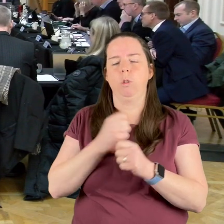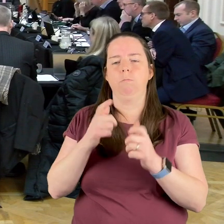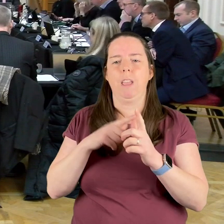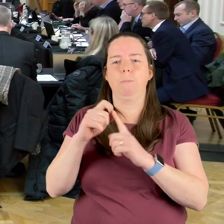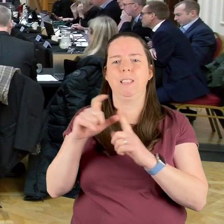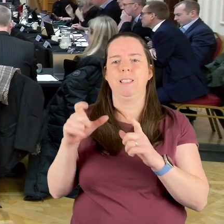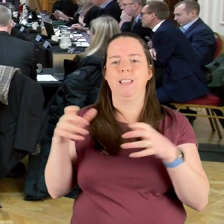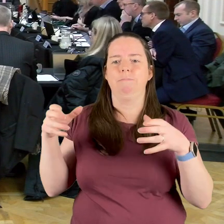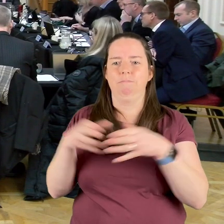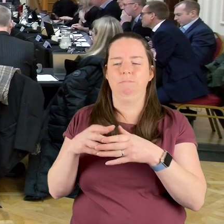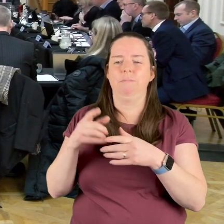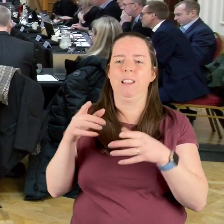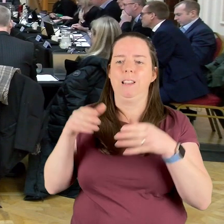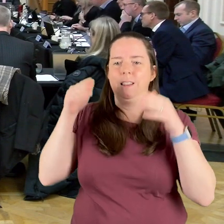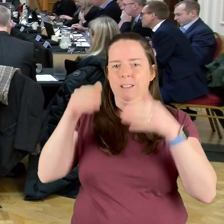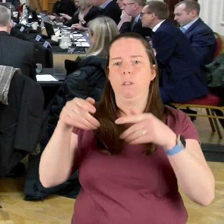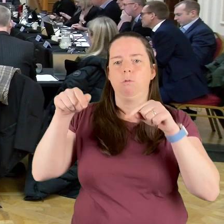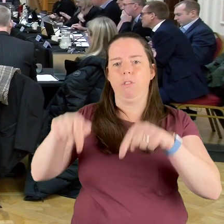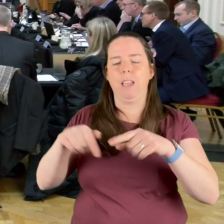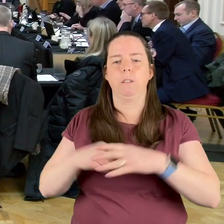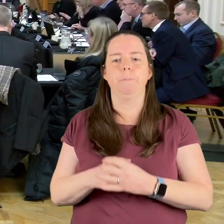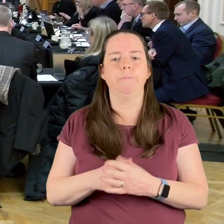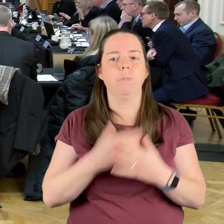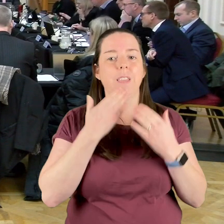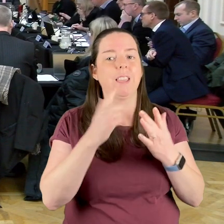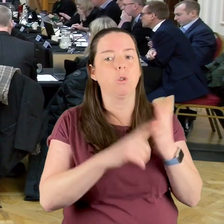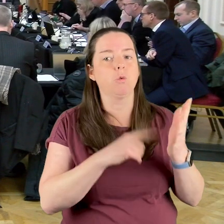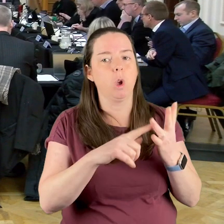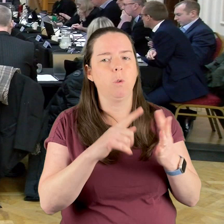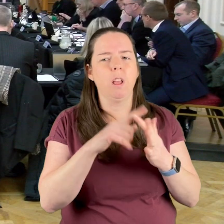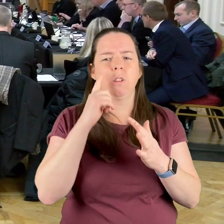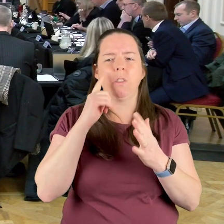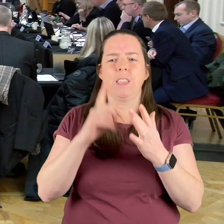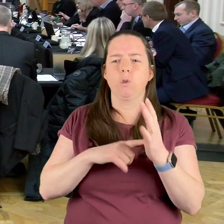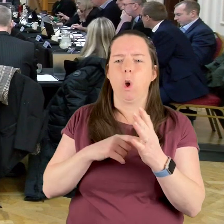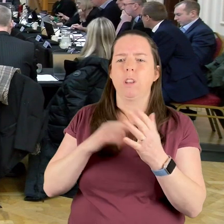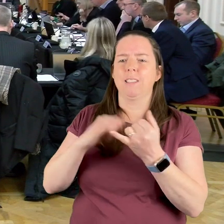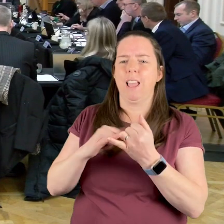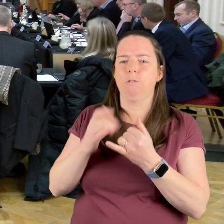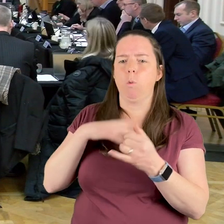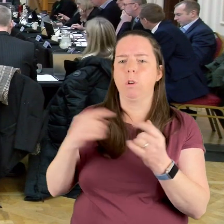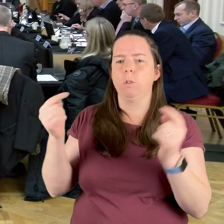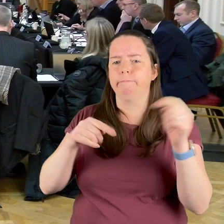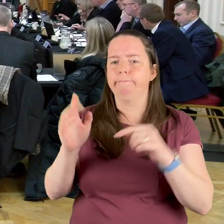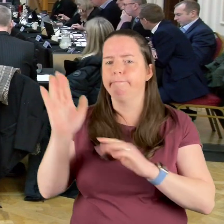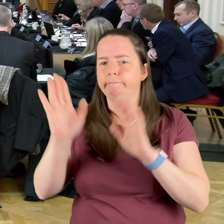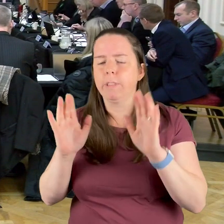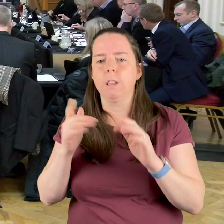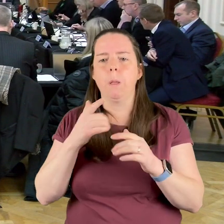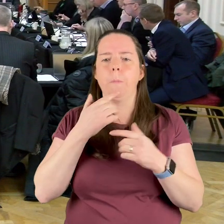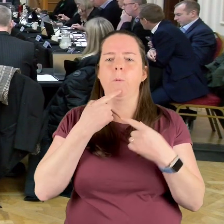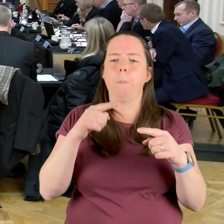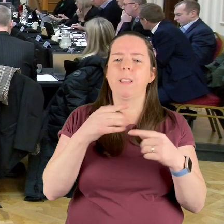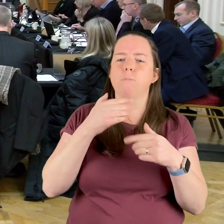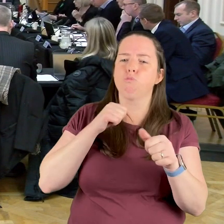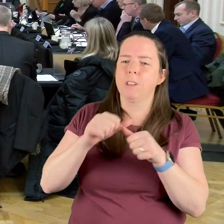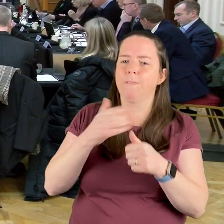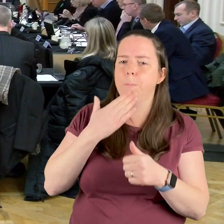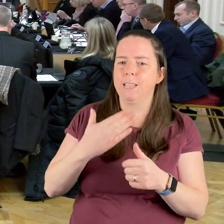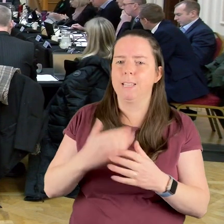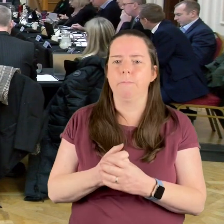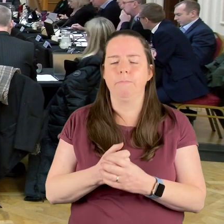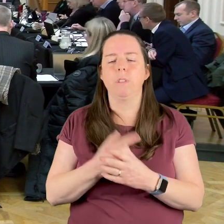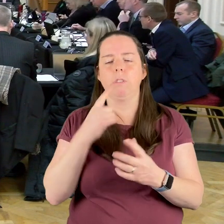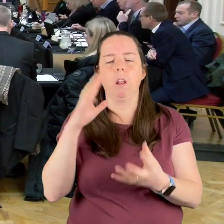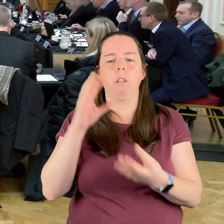we operate. And I know there's more I'm sure we could do as an APC on that as well. Thank you, Joe. So I think John and Sarah want